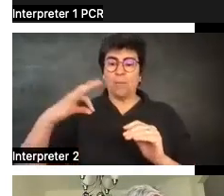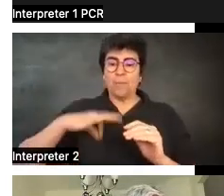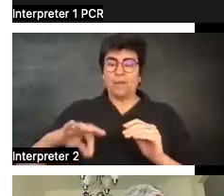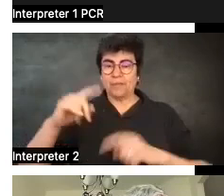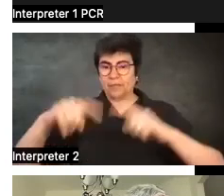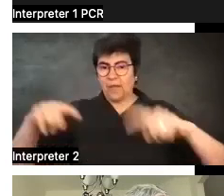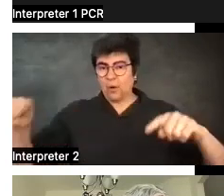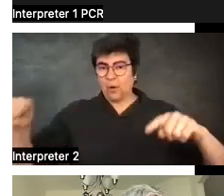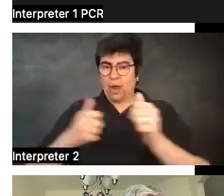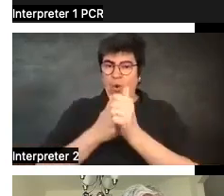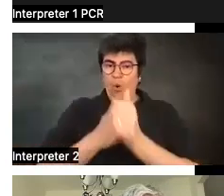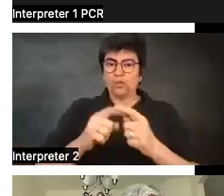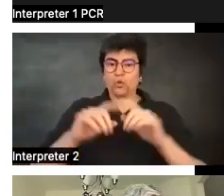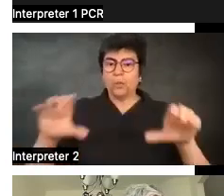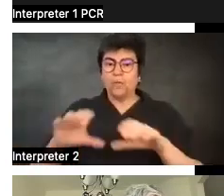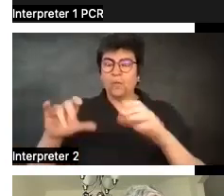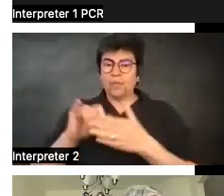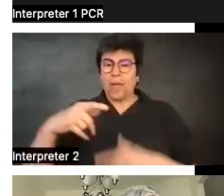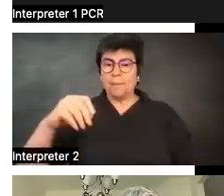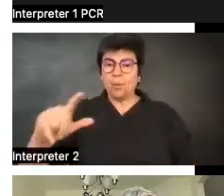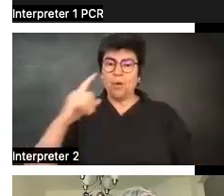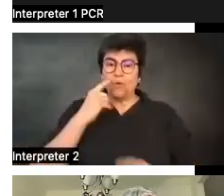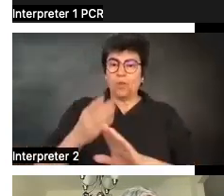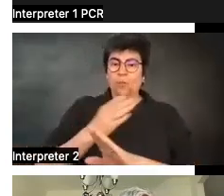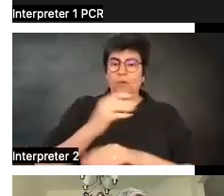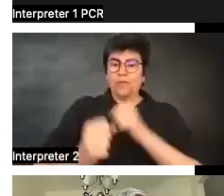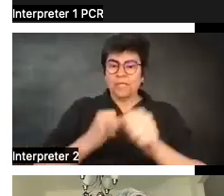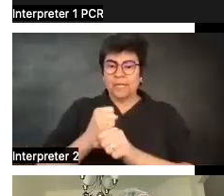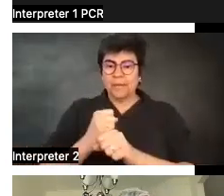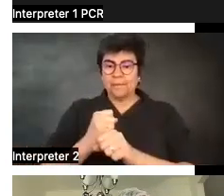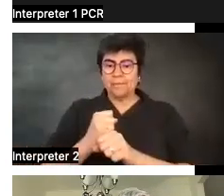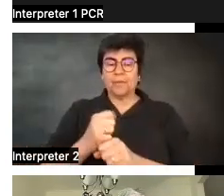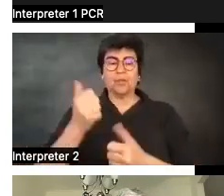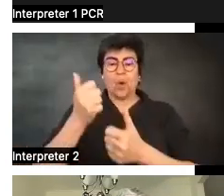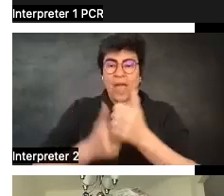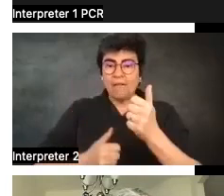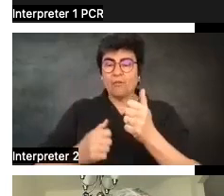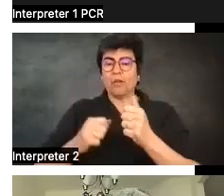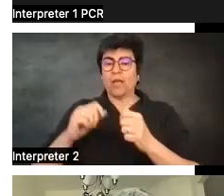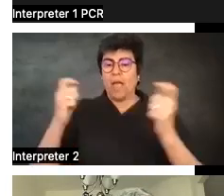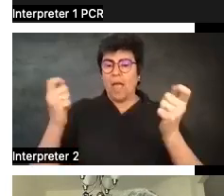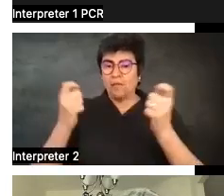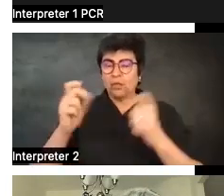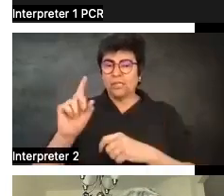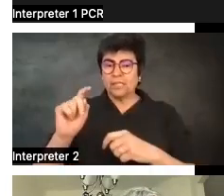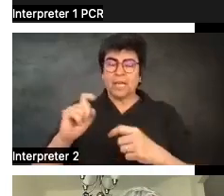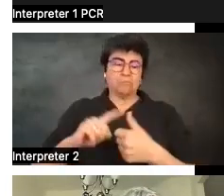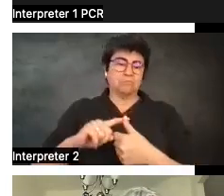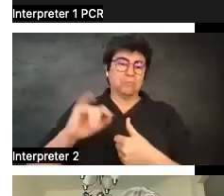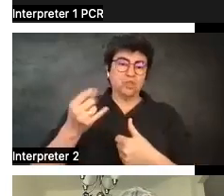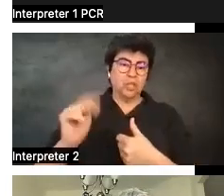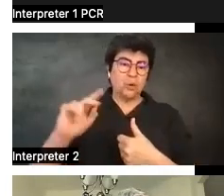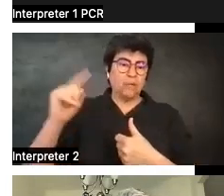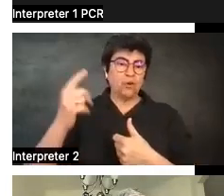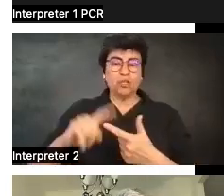the performance of the pool in the previous year. So every anniversary date, whether that's January 1st or some other